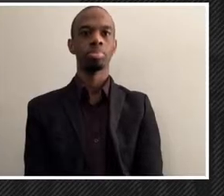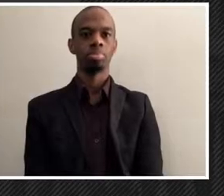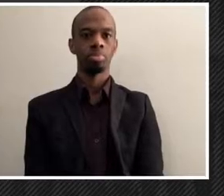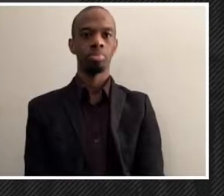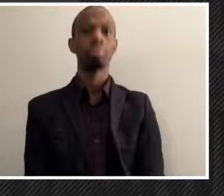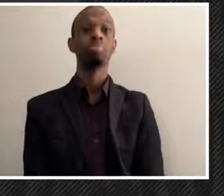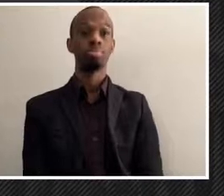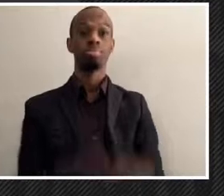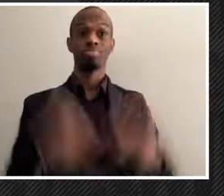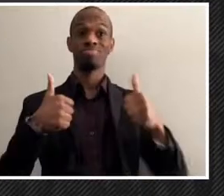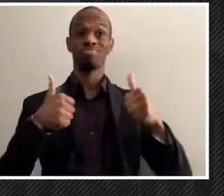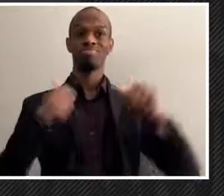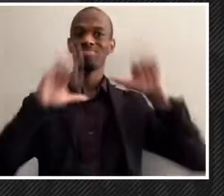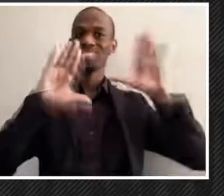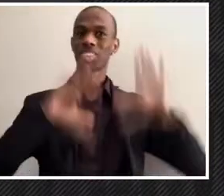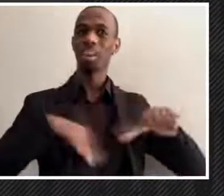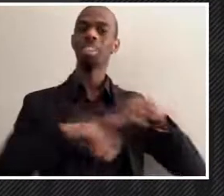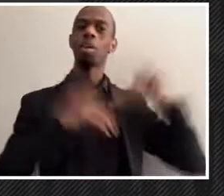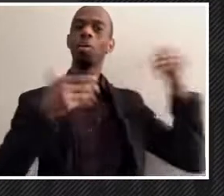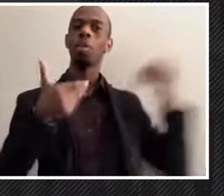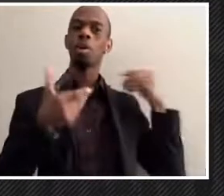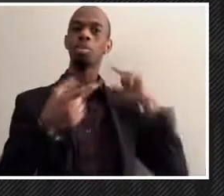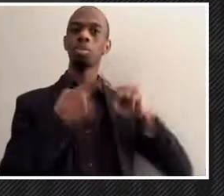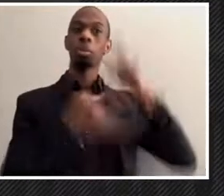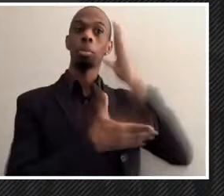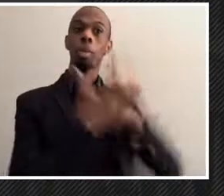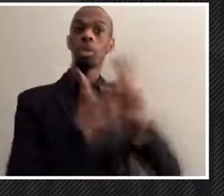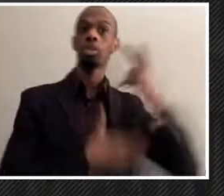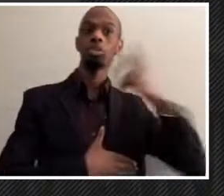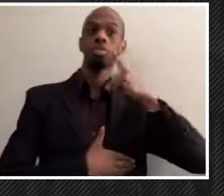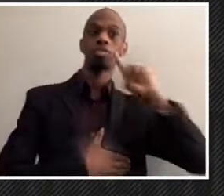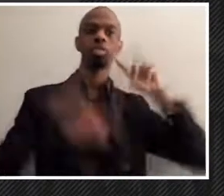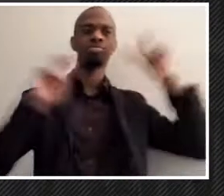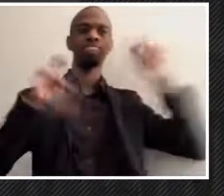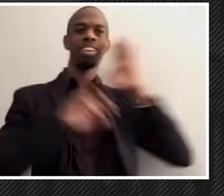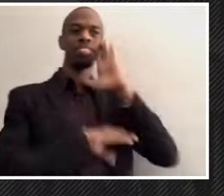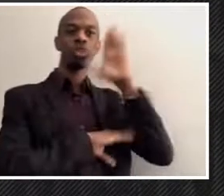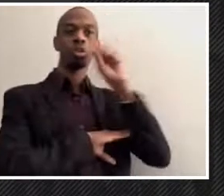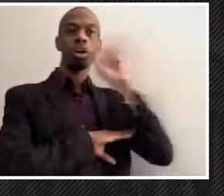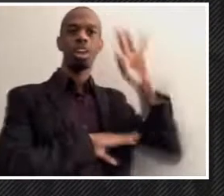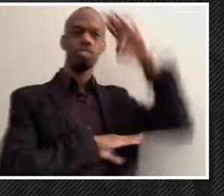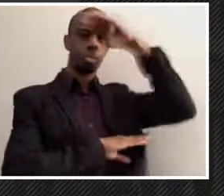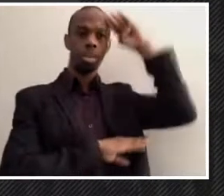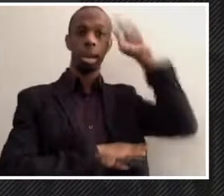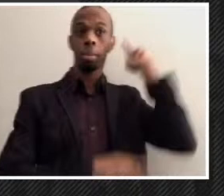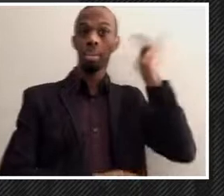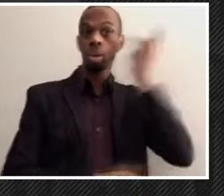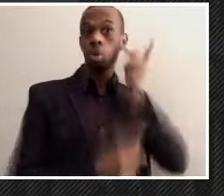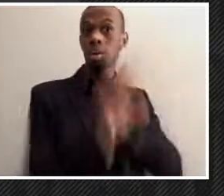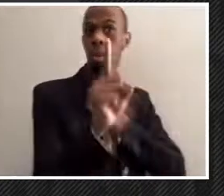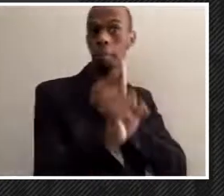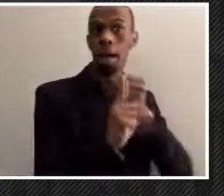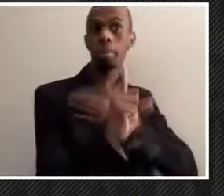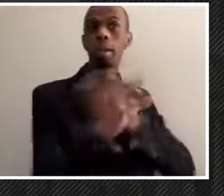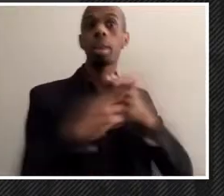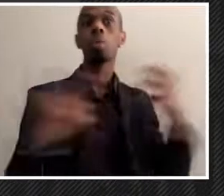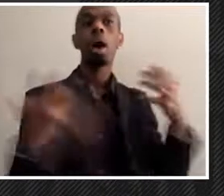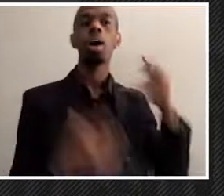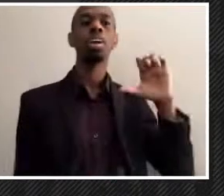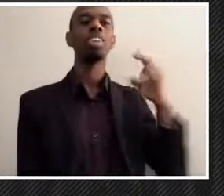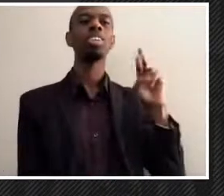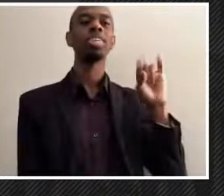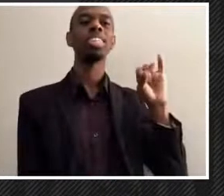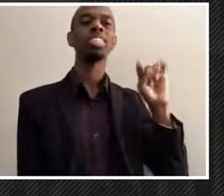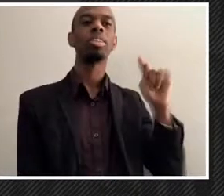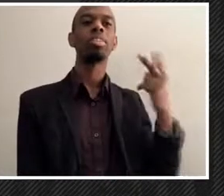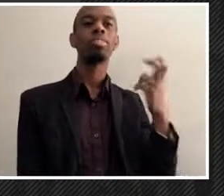2 and welcome to part 2 of the future of Black political impact. My name is Christopher Bruce. I'm the political